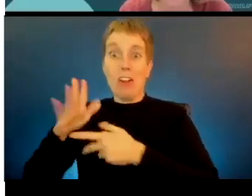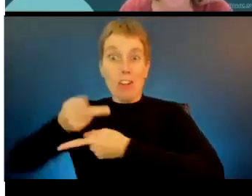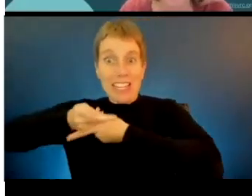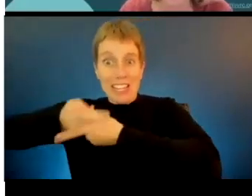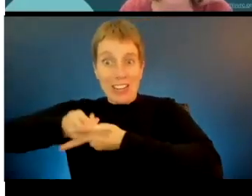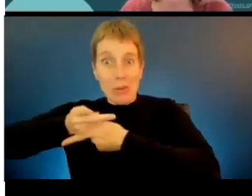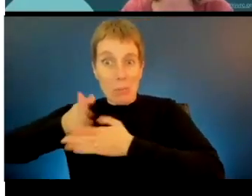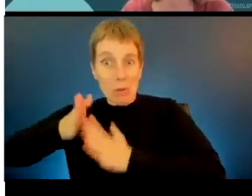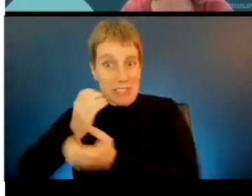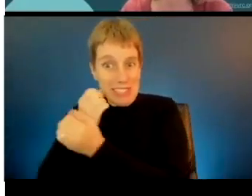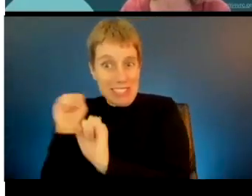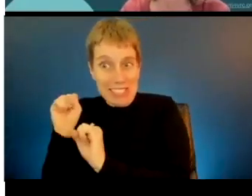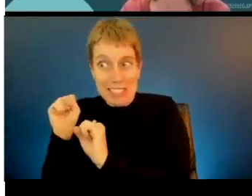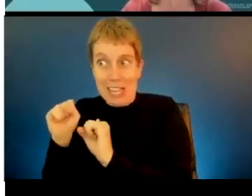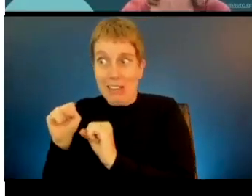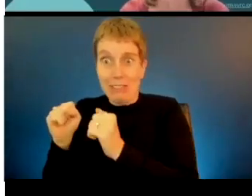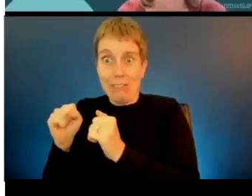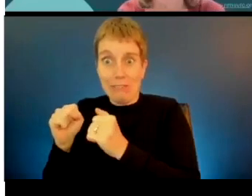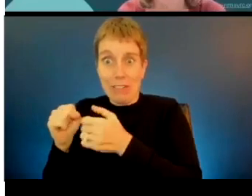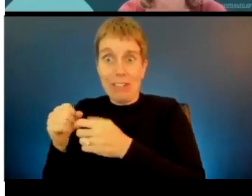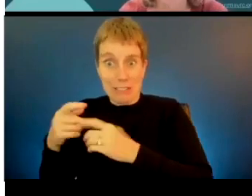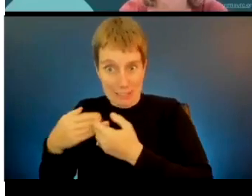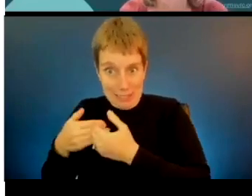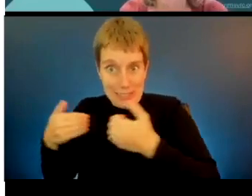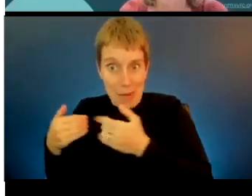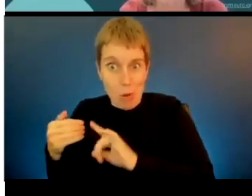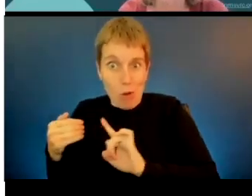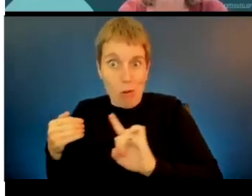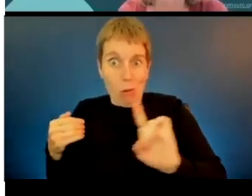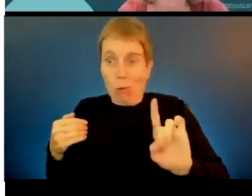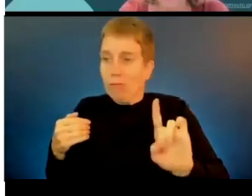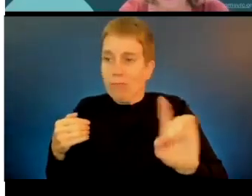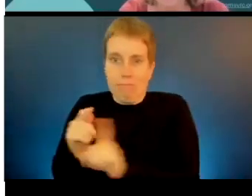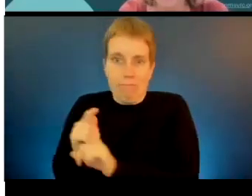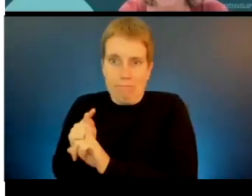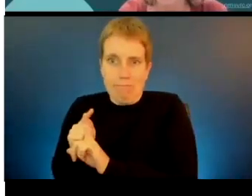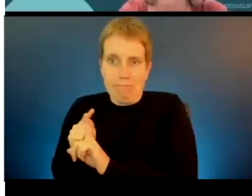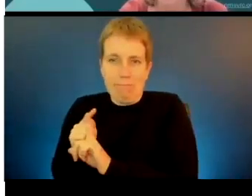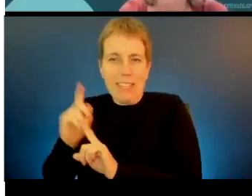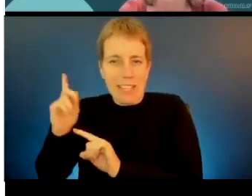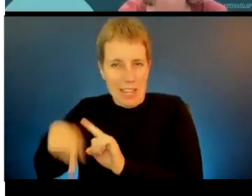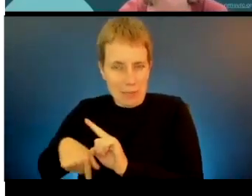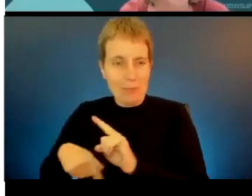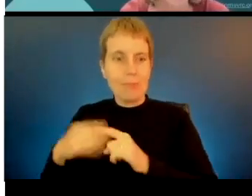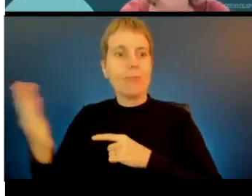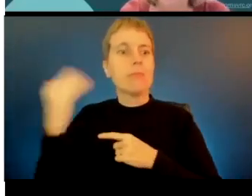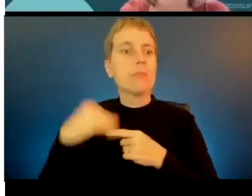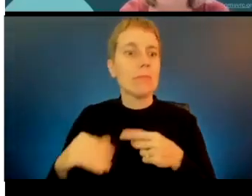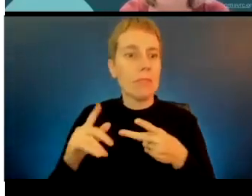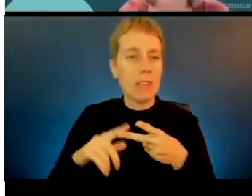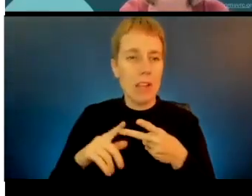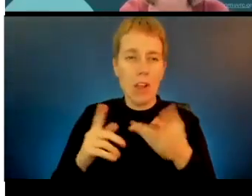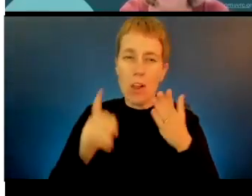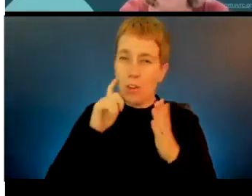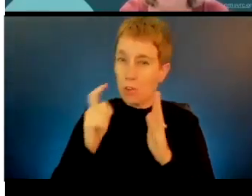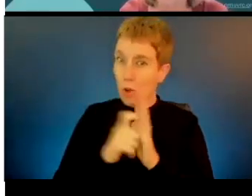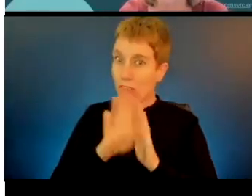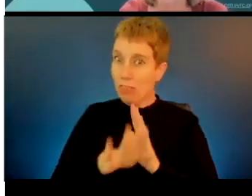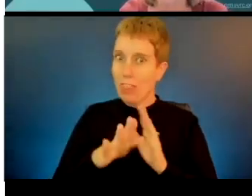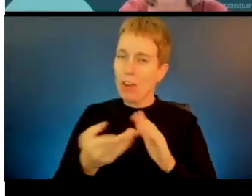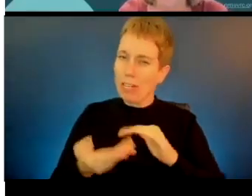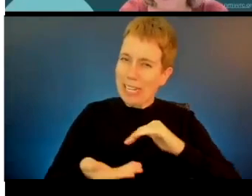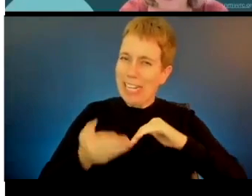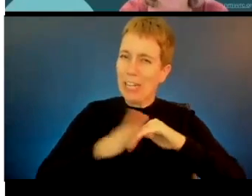safe person. In young children, we may also see an increase in their startle response. We may see an increase in aggression